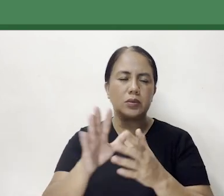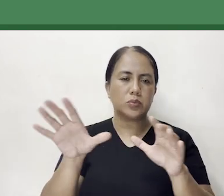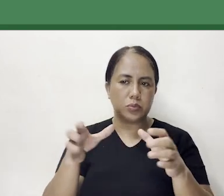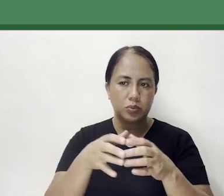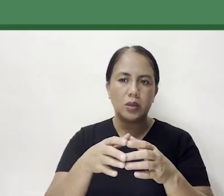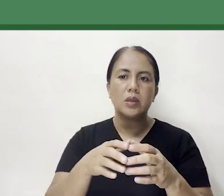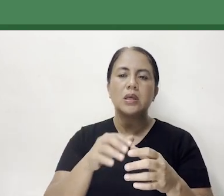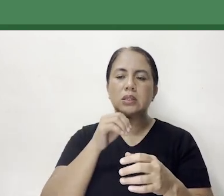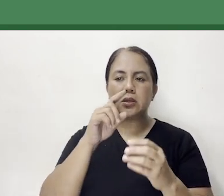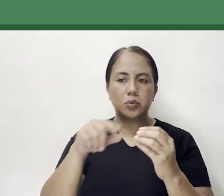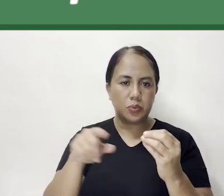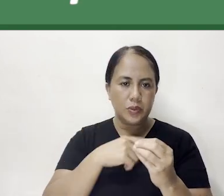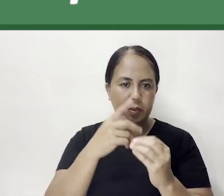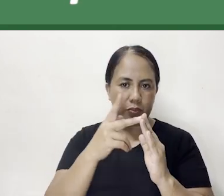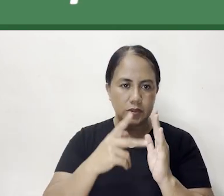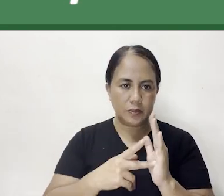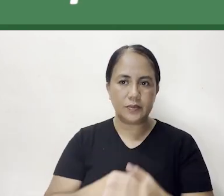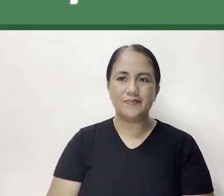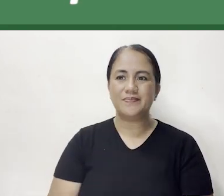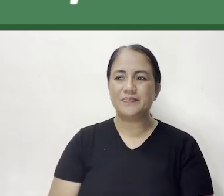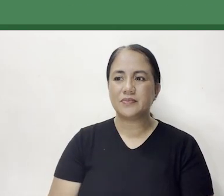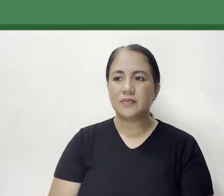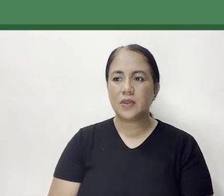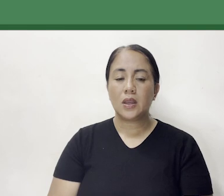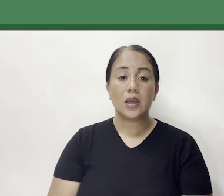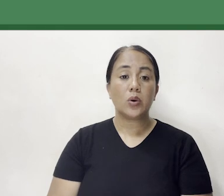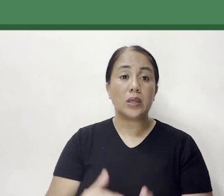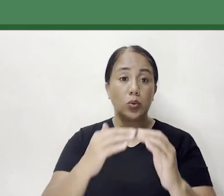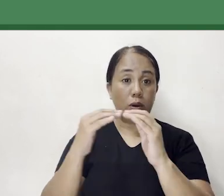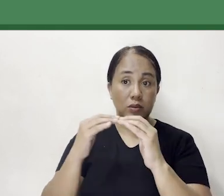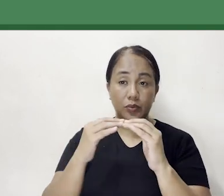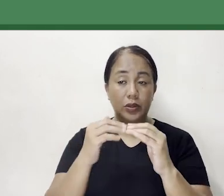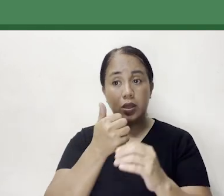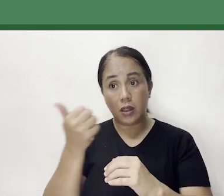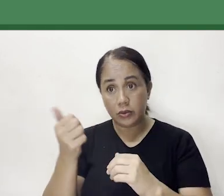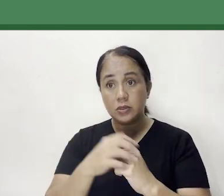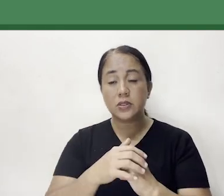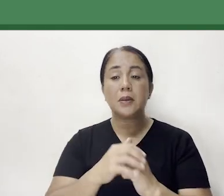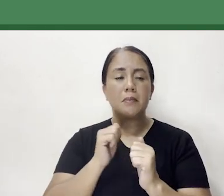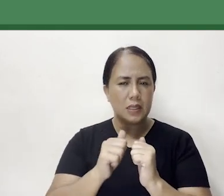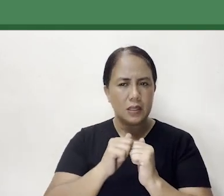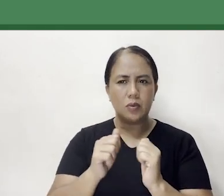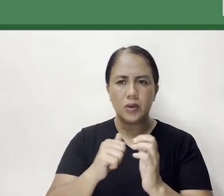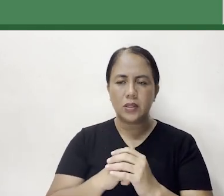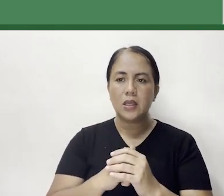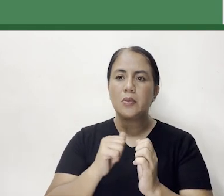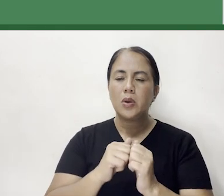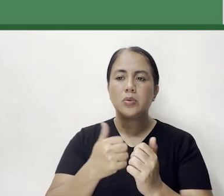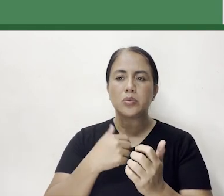of the Convention to the non-discrimination principle. On an equal basis with others